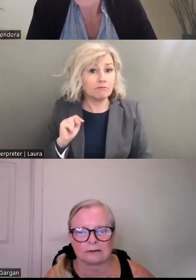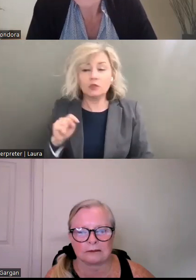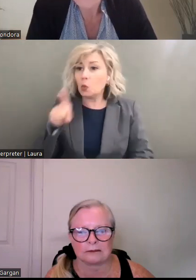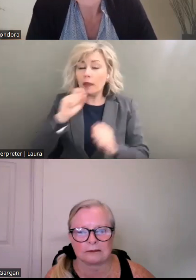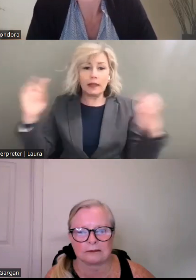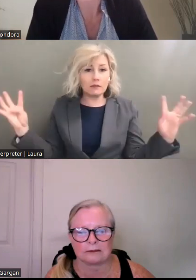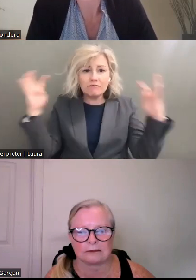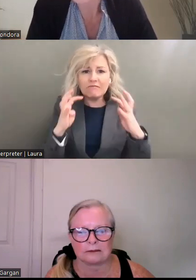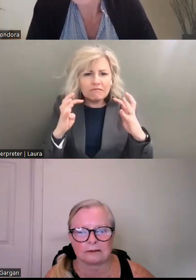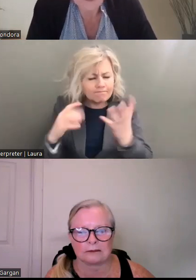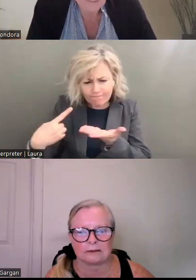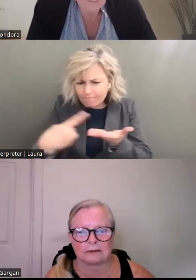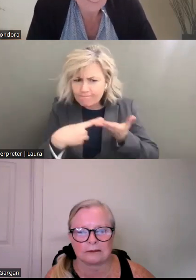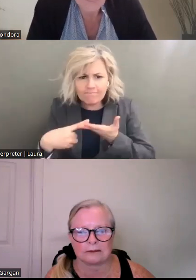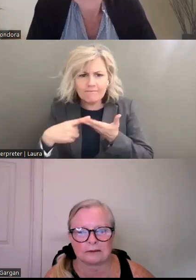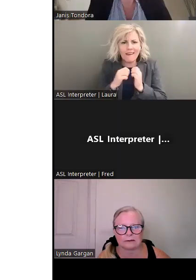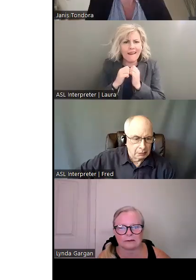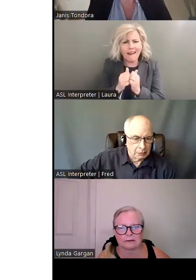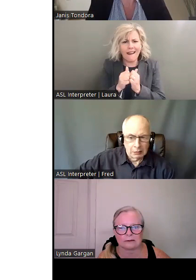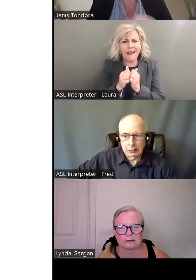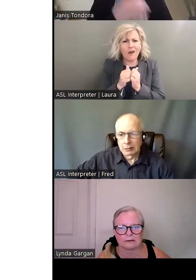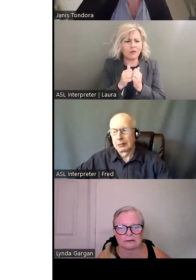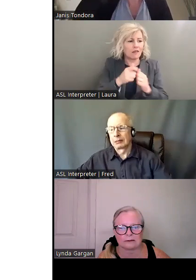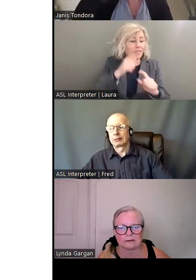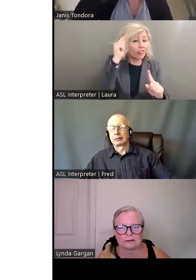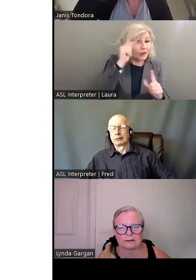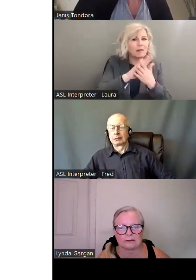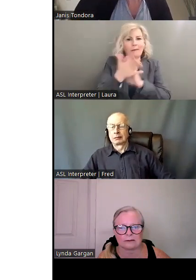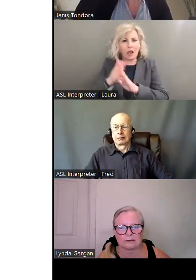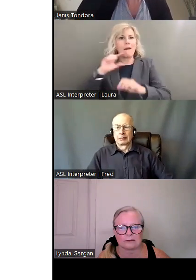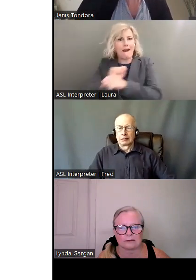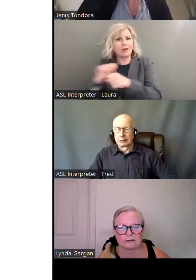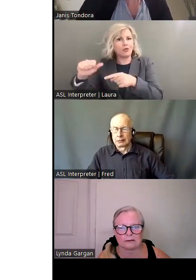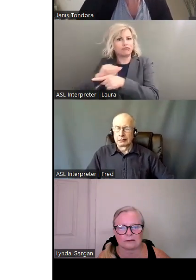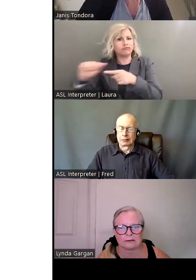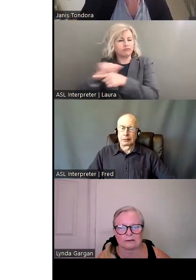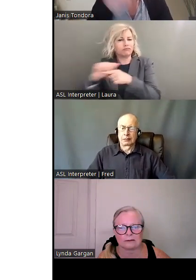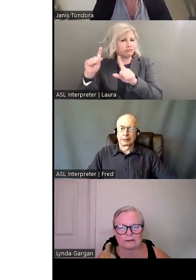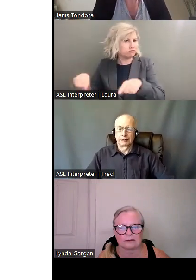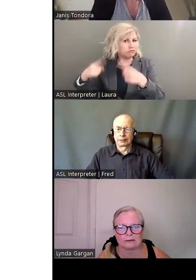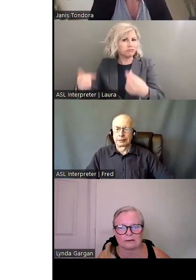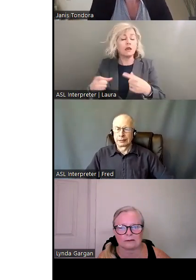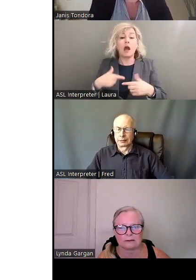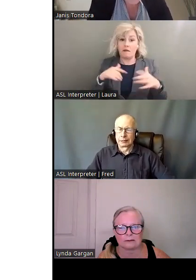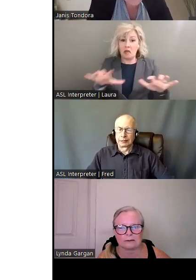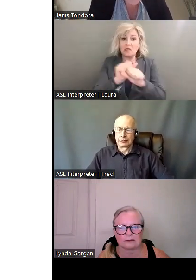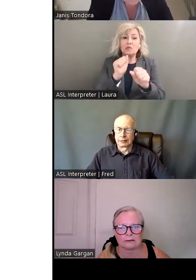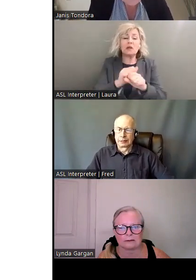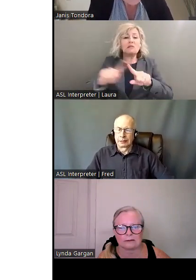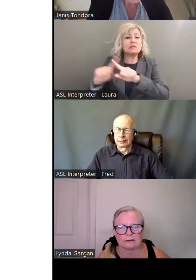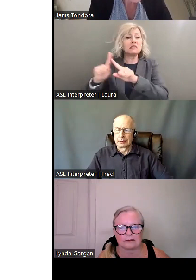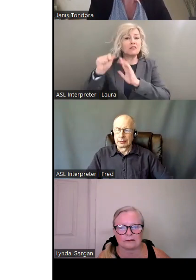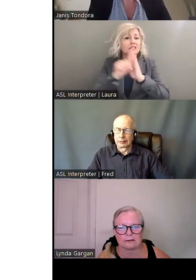and figure out how do we kind of move this from theory to practice. So I've done this work in a lot of different states around the